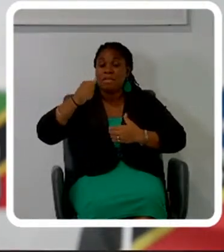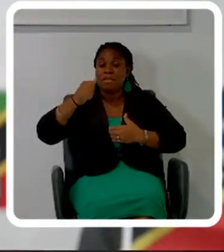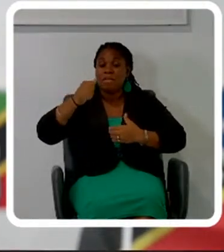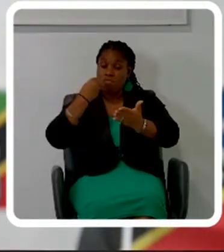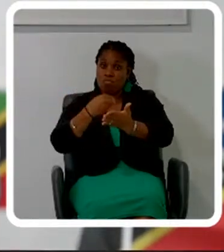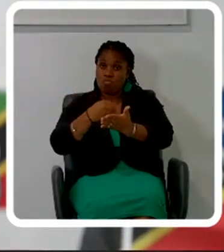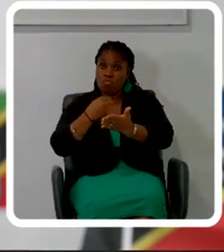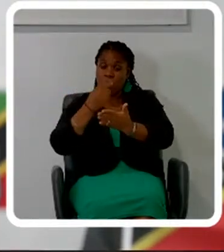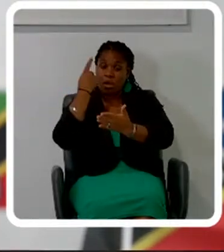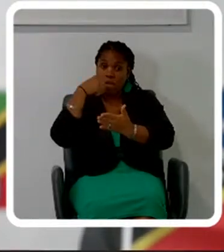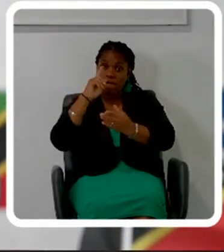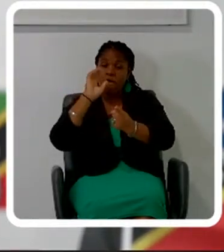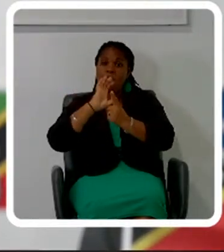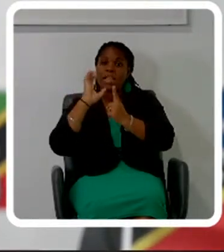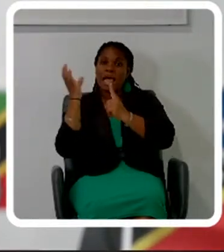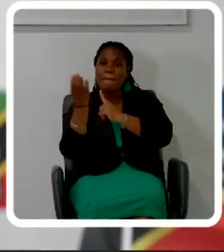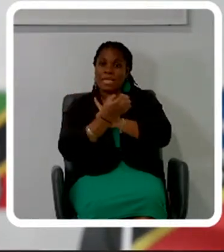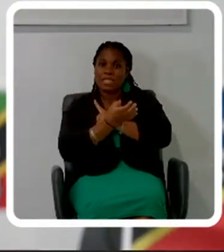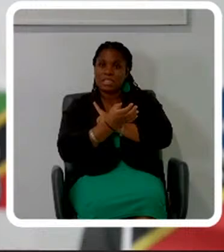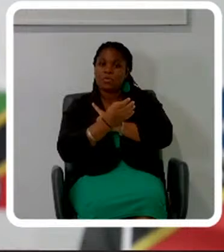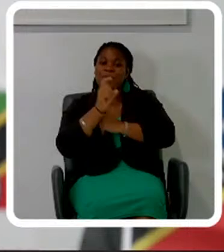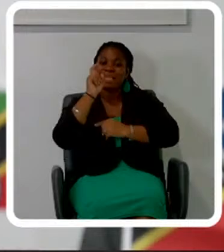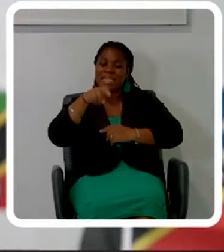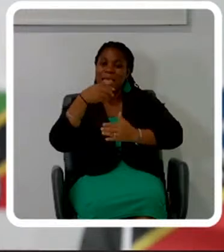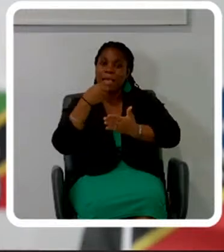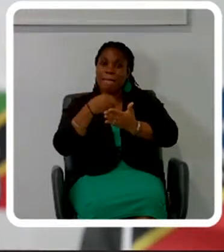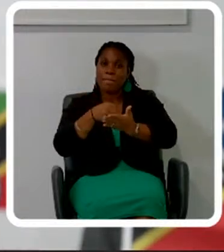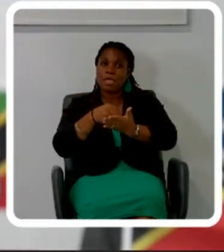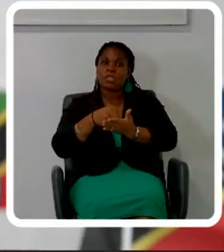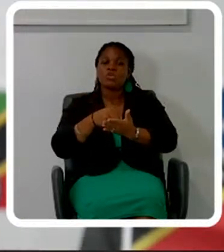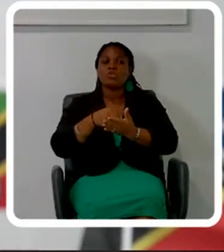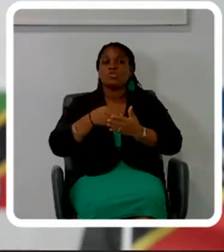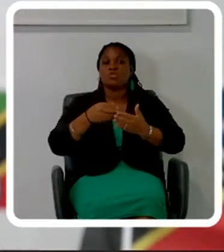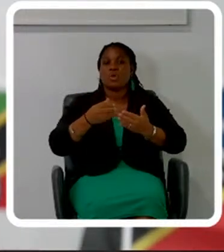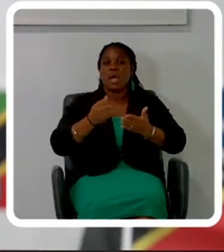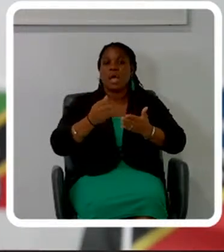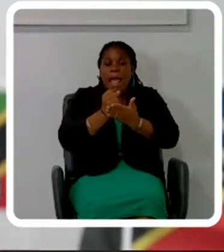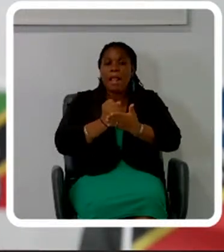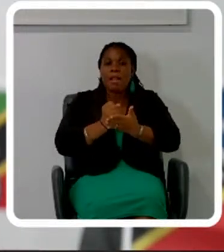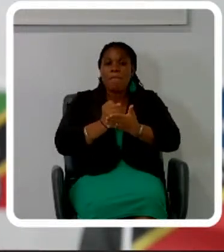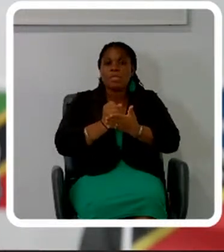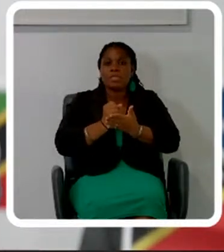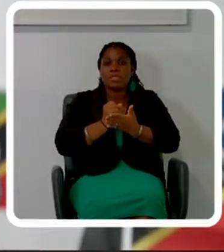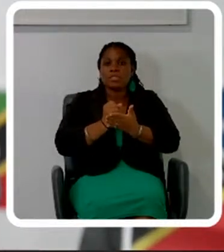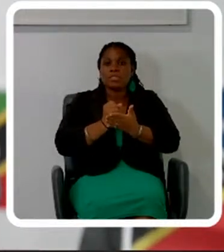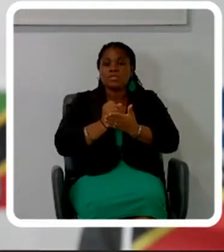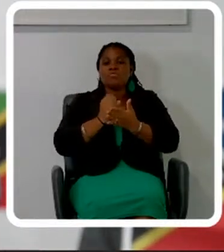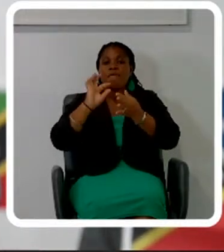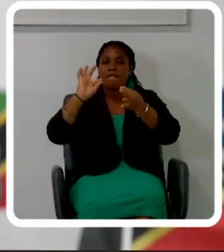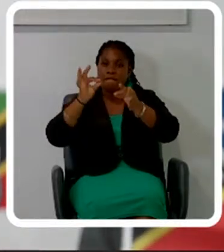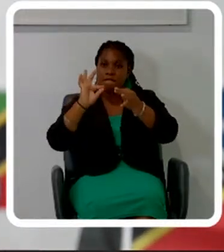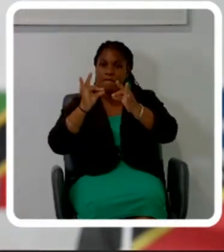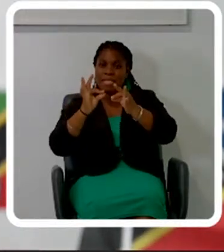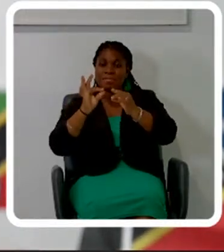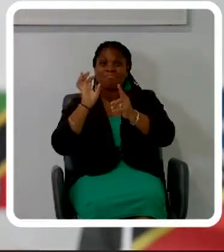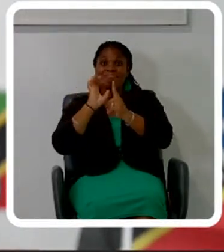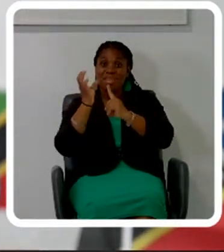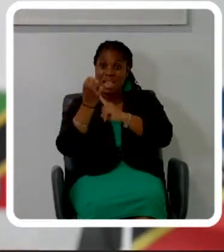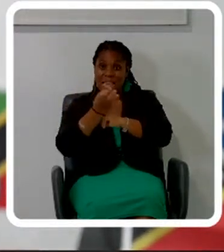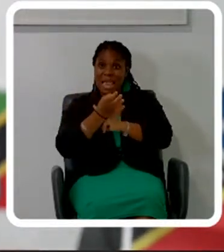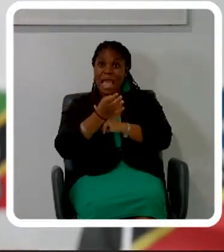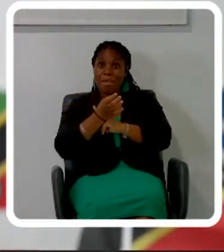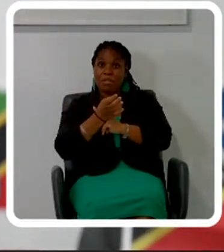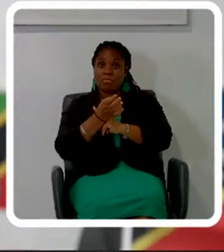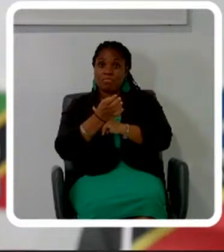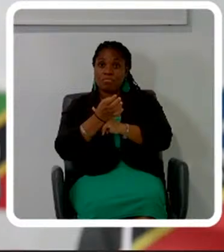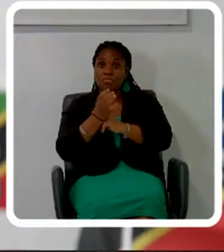finance for adaptation, mitigation, things to deal with the climate crisis. As we see presently, the